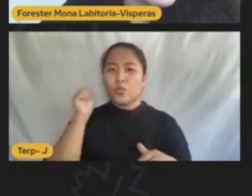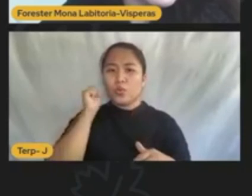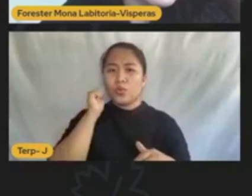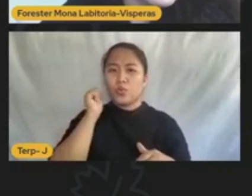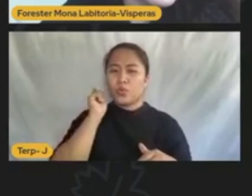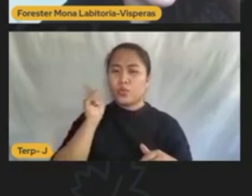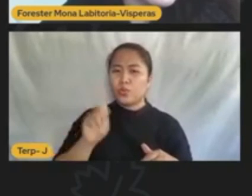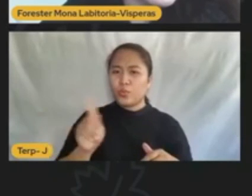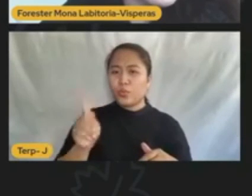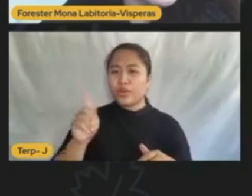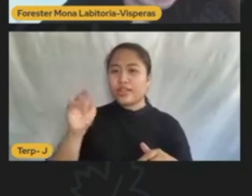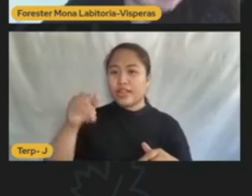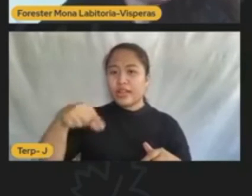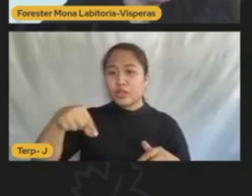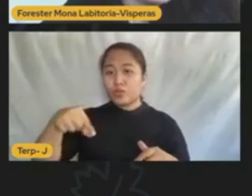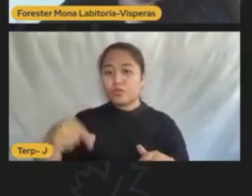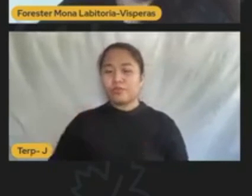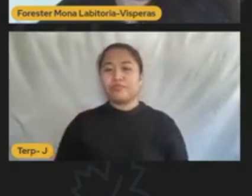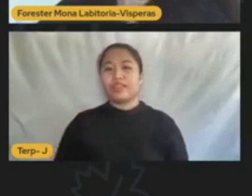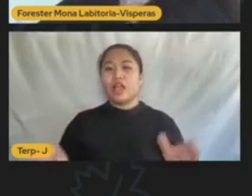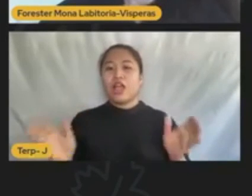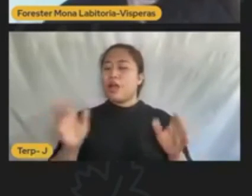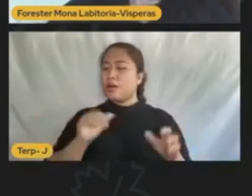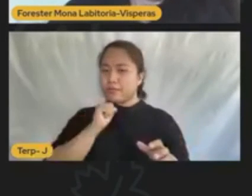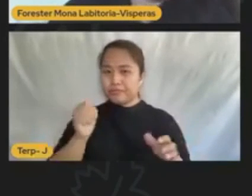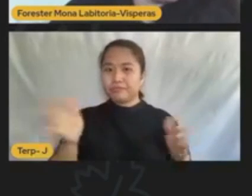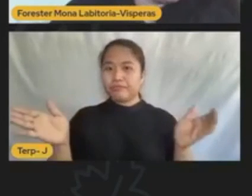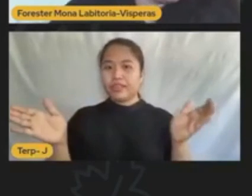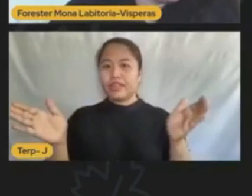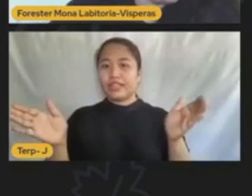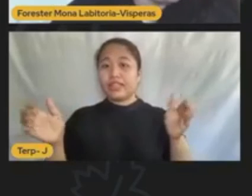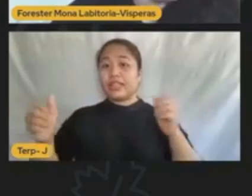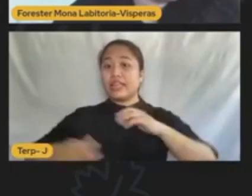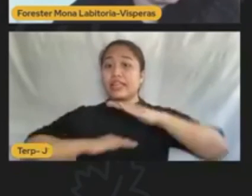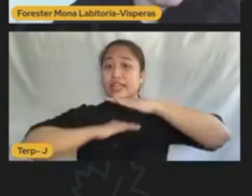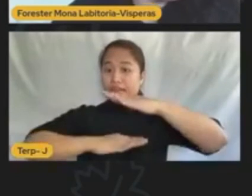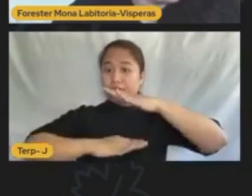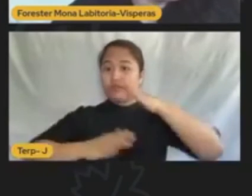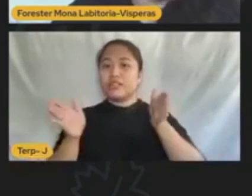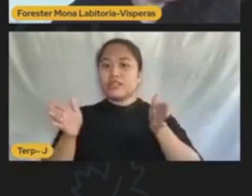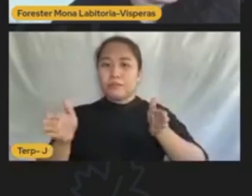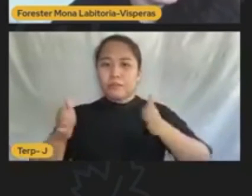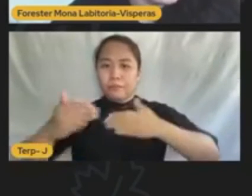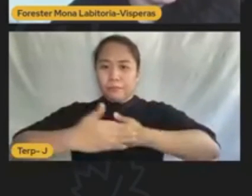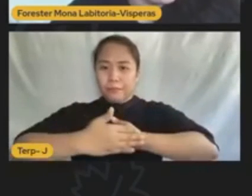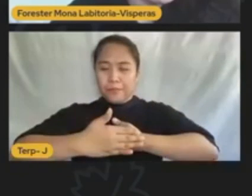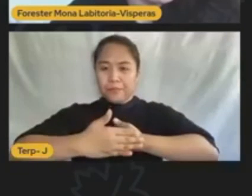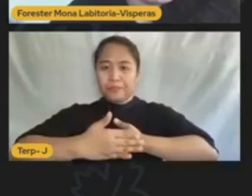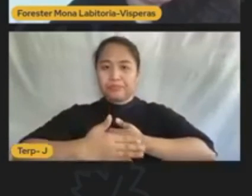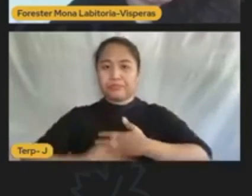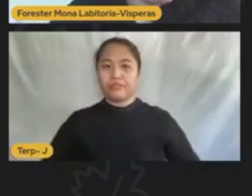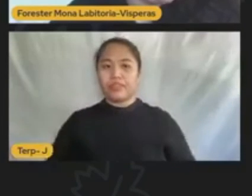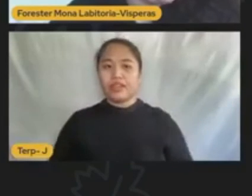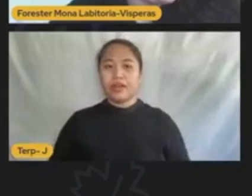box. Let's find out what can they do that others can't. You've seen children with Down syndrome who can memorize